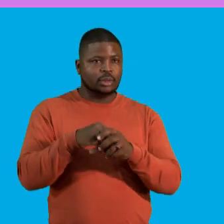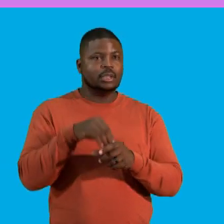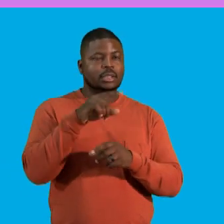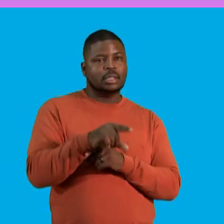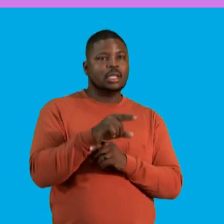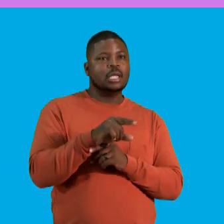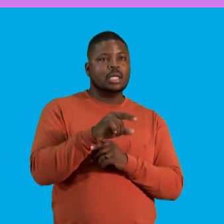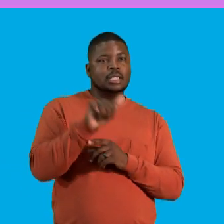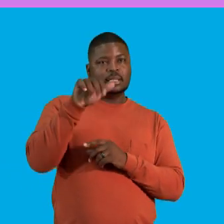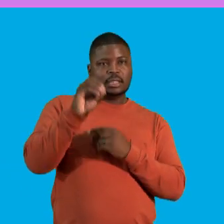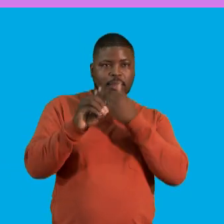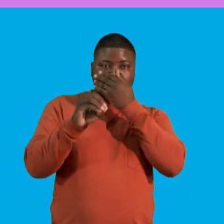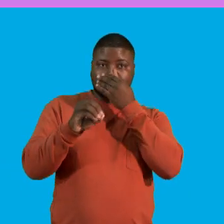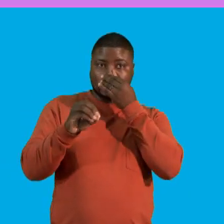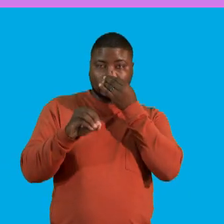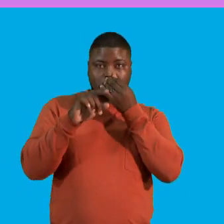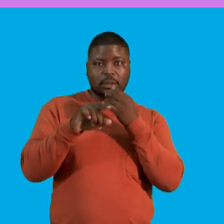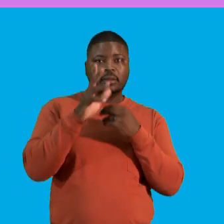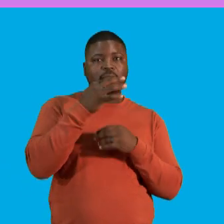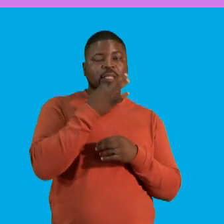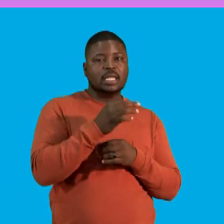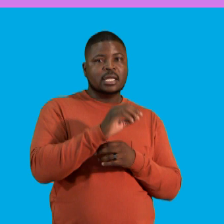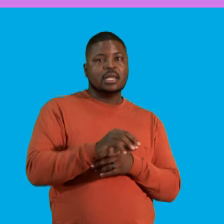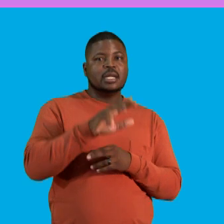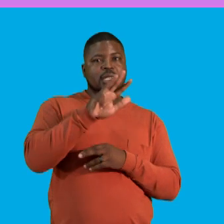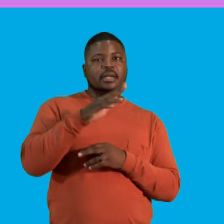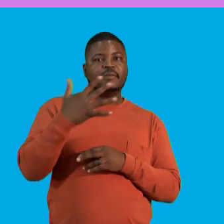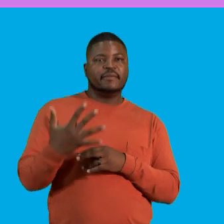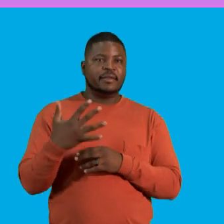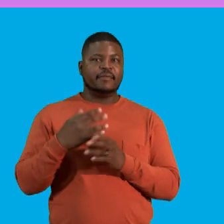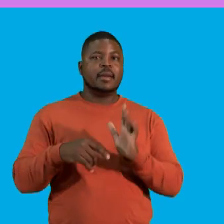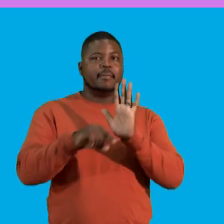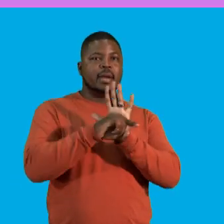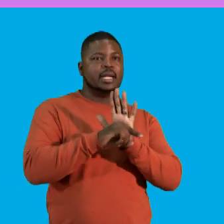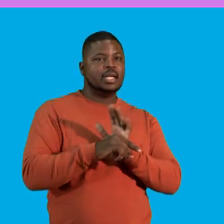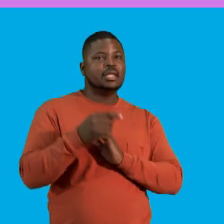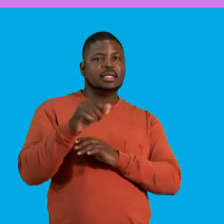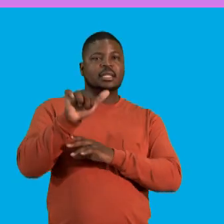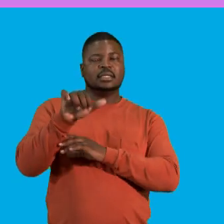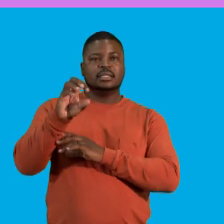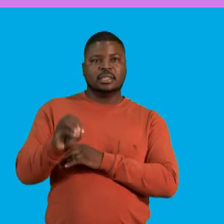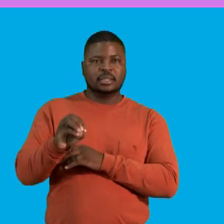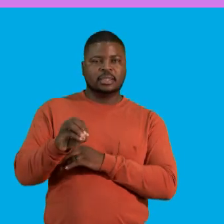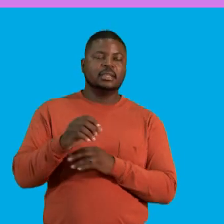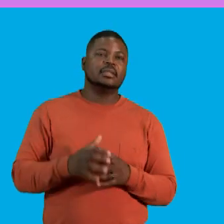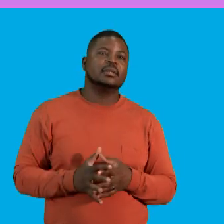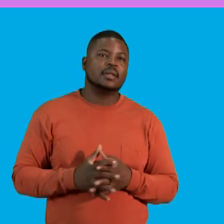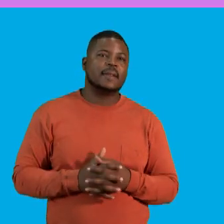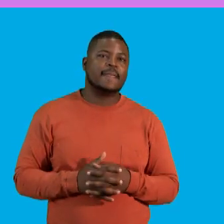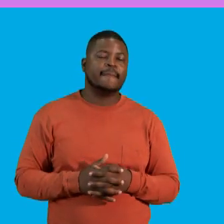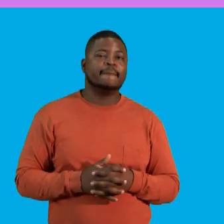our maximum. So we're going to say 95 minus 60. So you press it on your